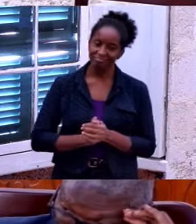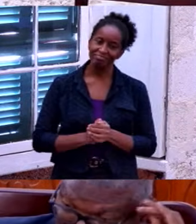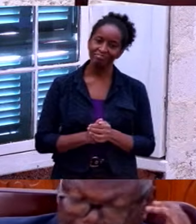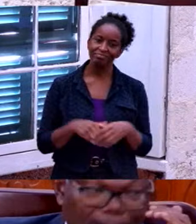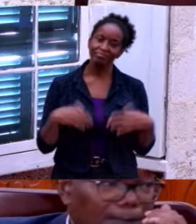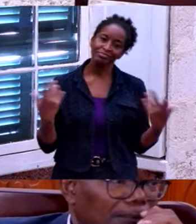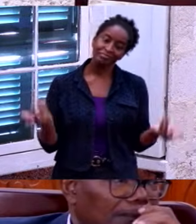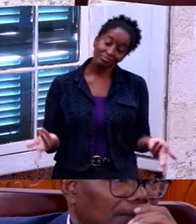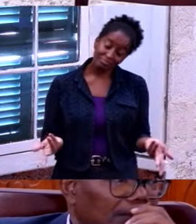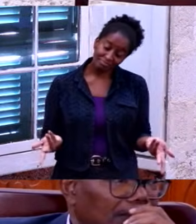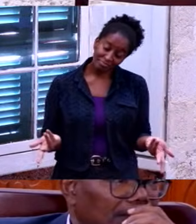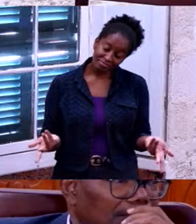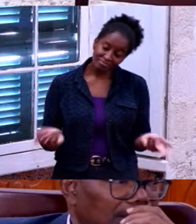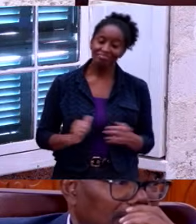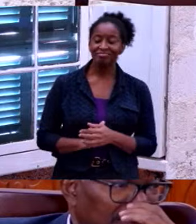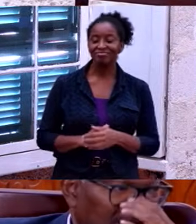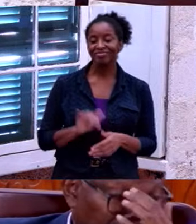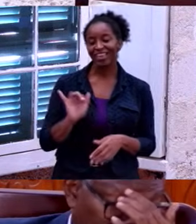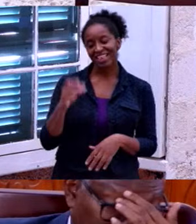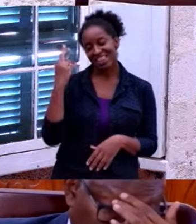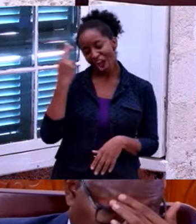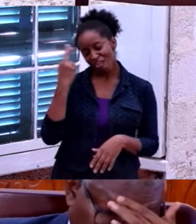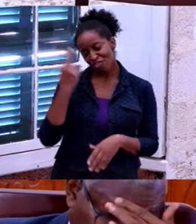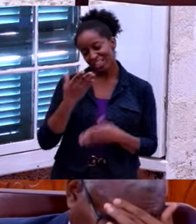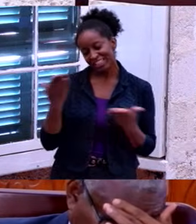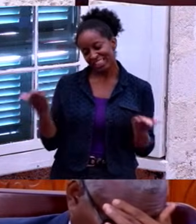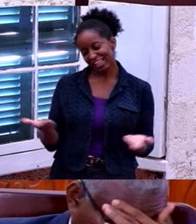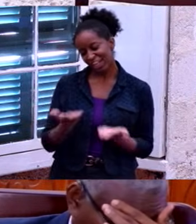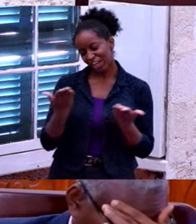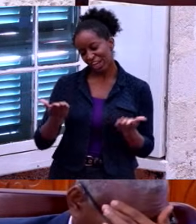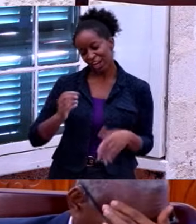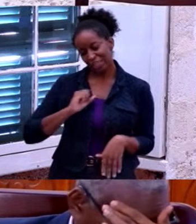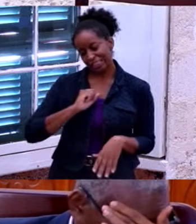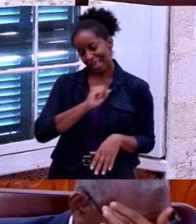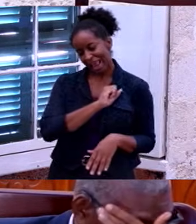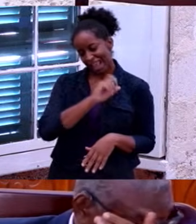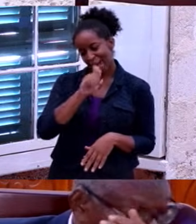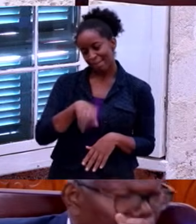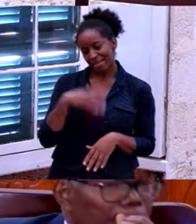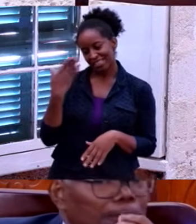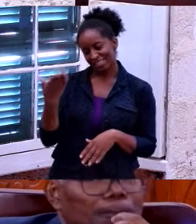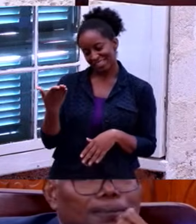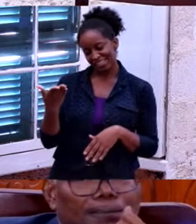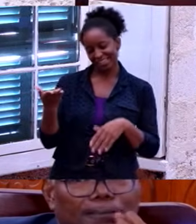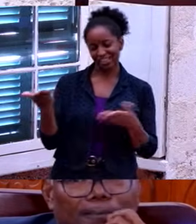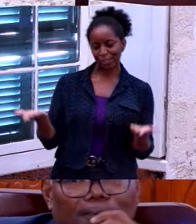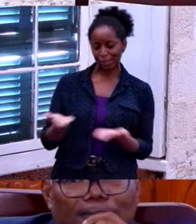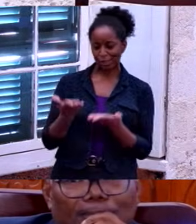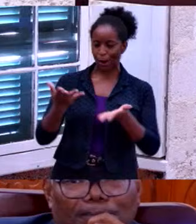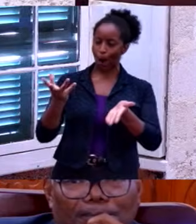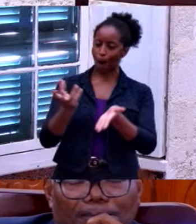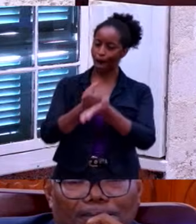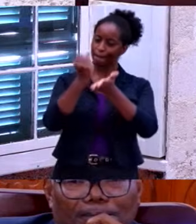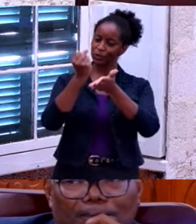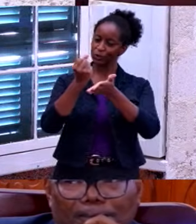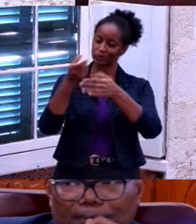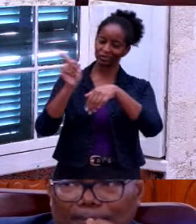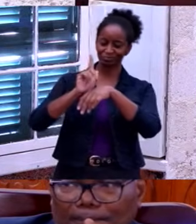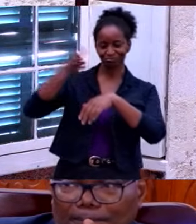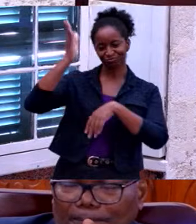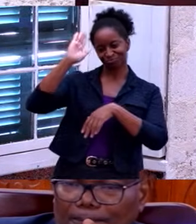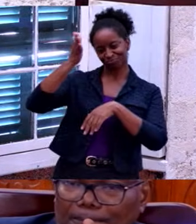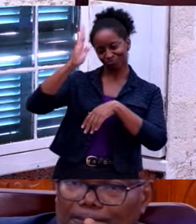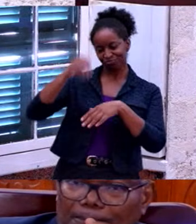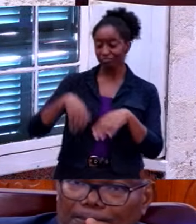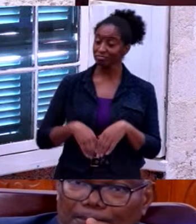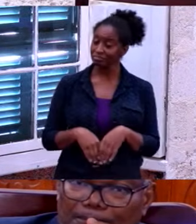can or what you wish at the time. So that canvassing, and everybody, of